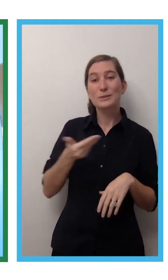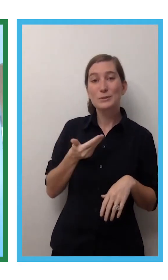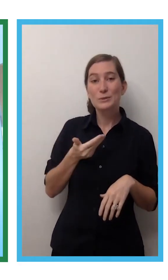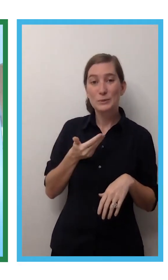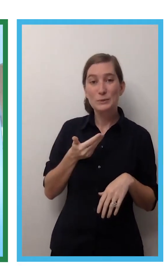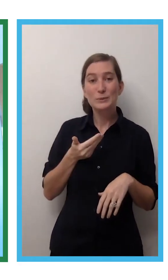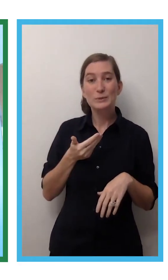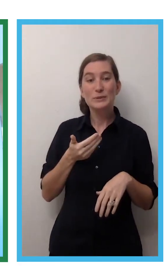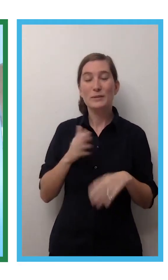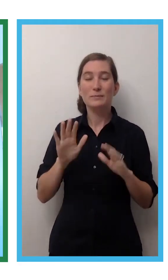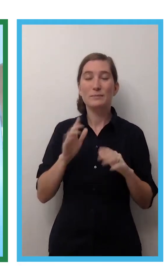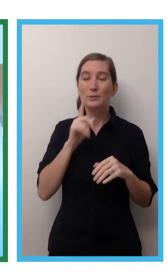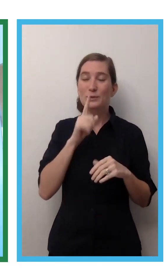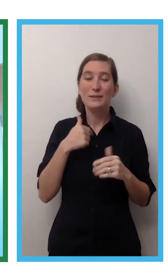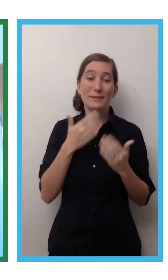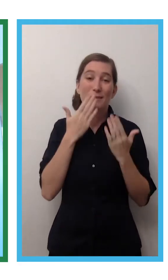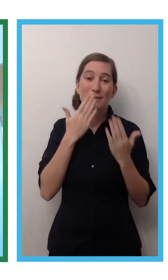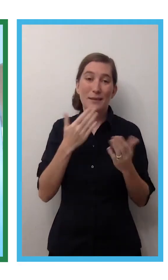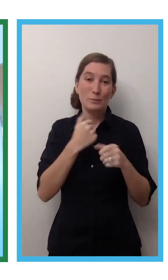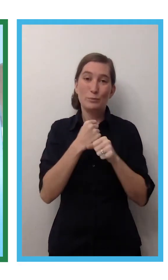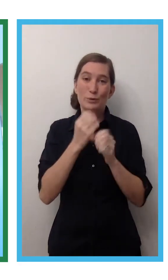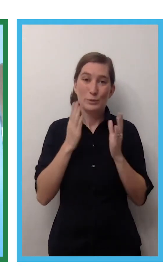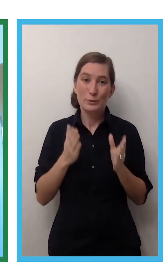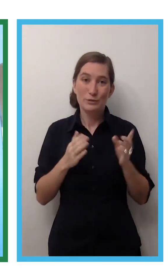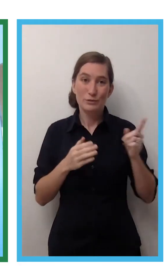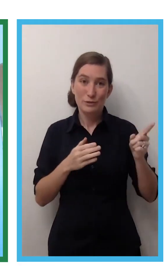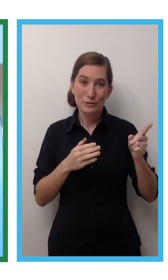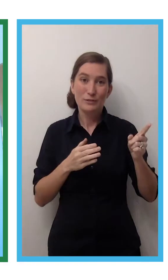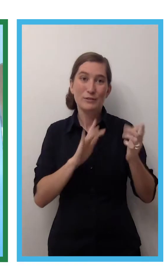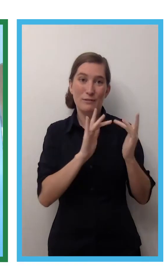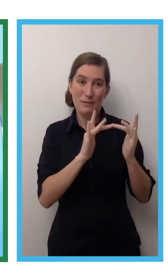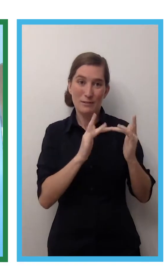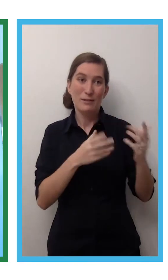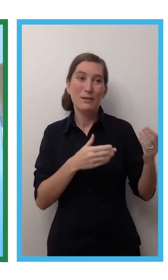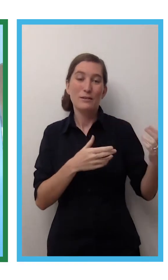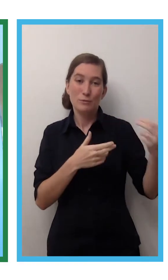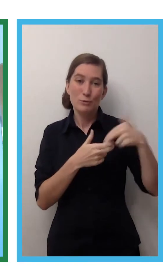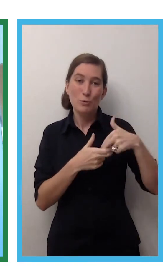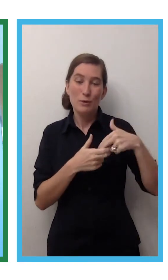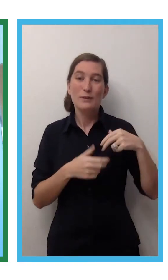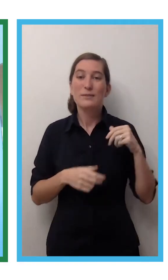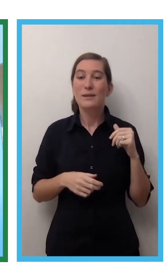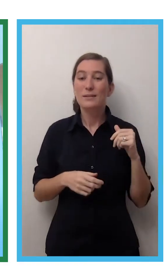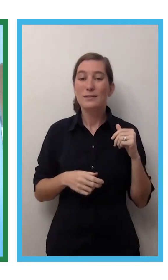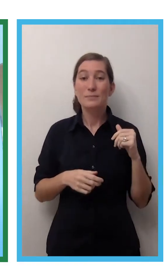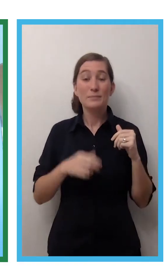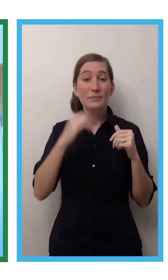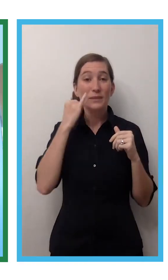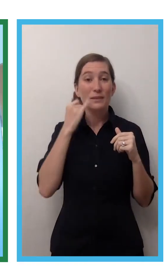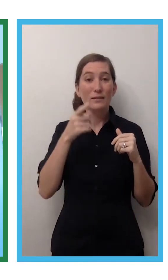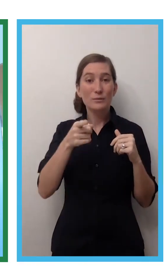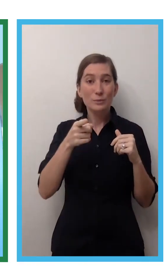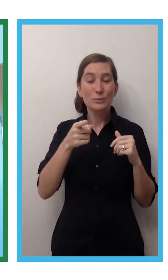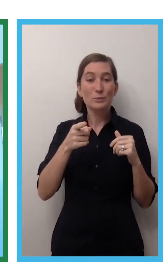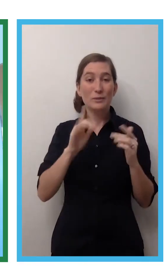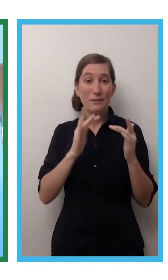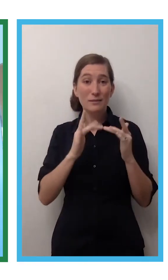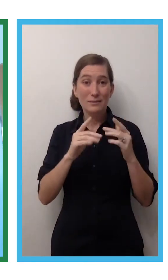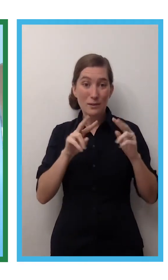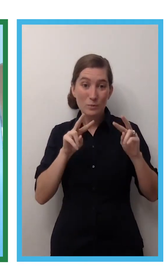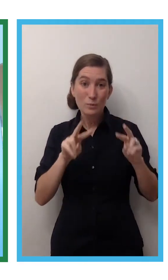on YouTube, you're going to see that we've got ASL captioning going on, and so that has been provided by